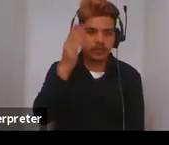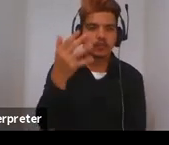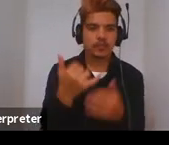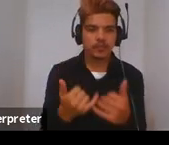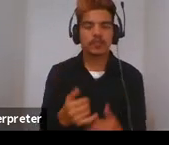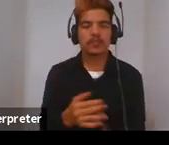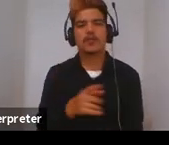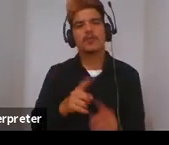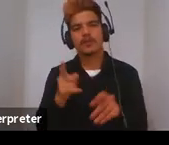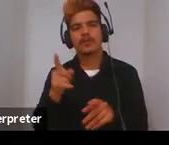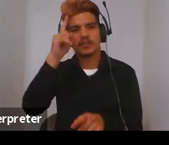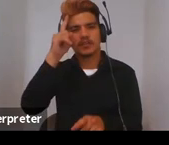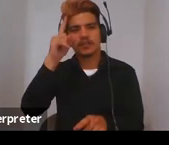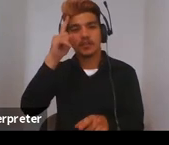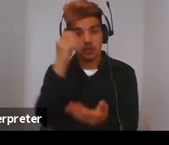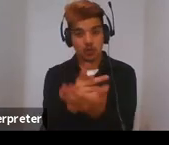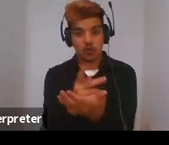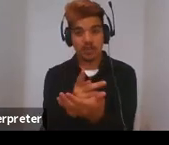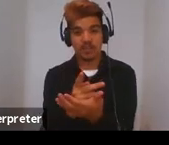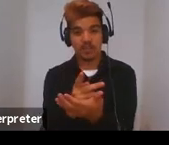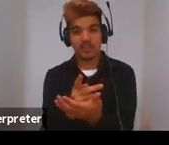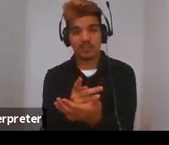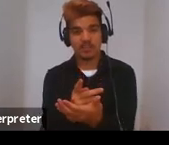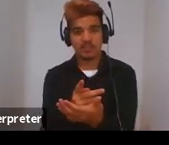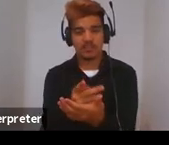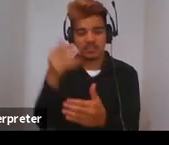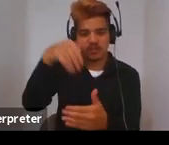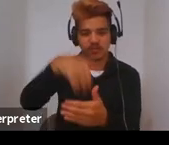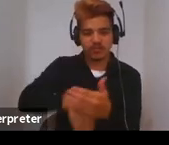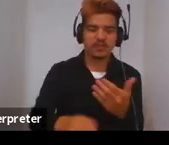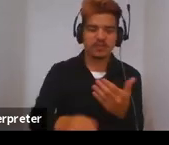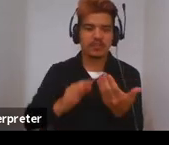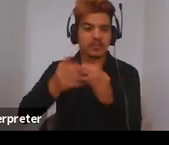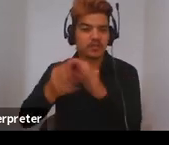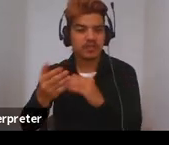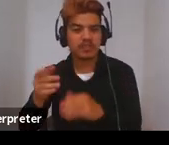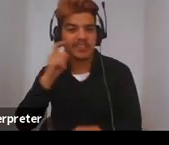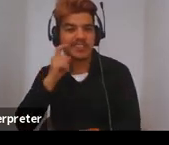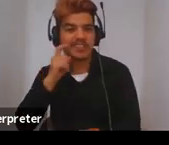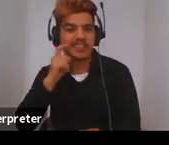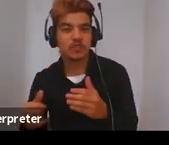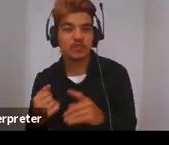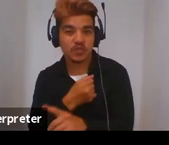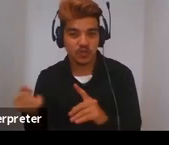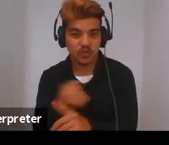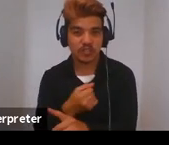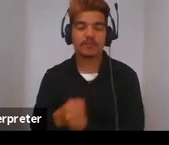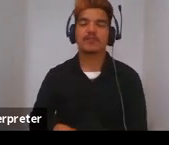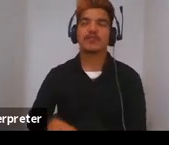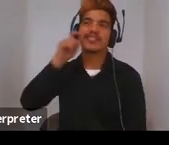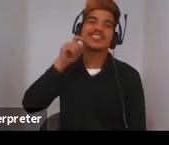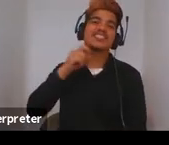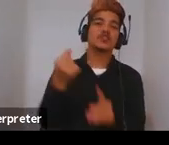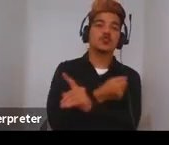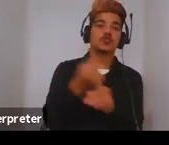a pivotal part of a community definition of sexual assault. Sexual assault occurs